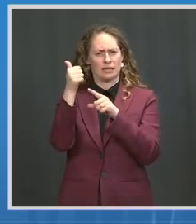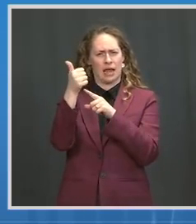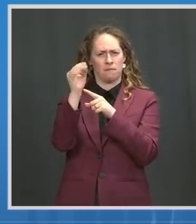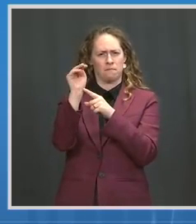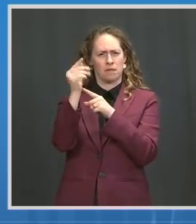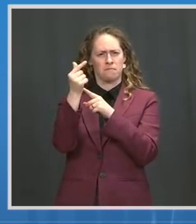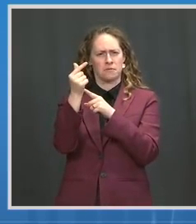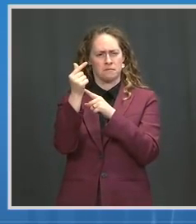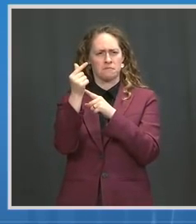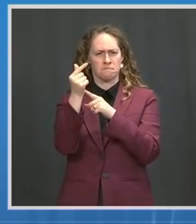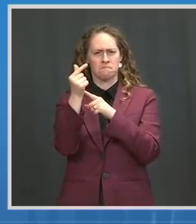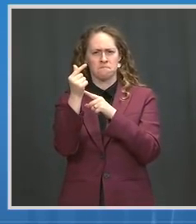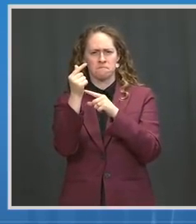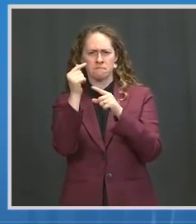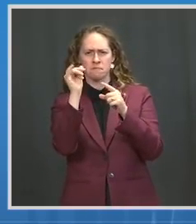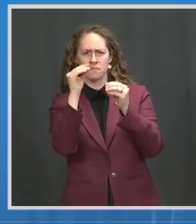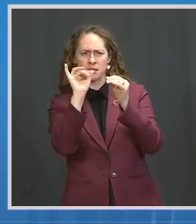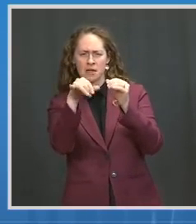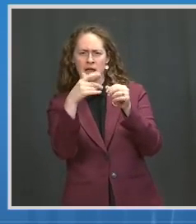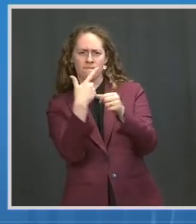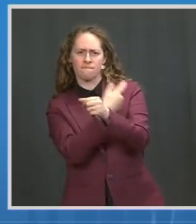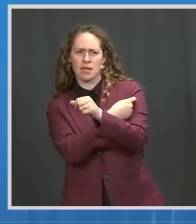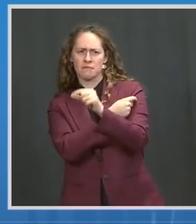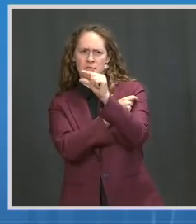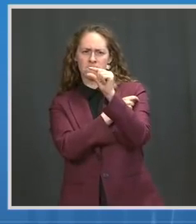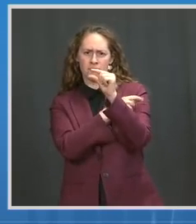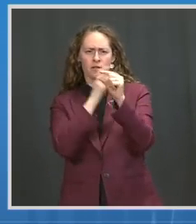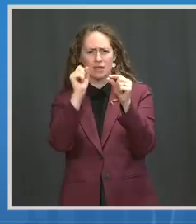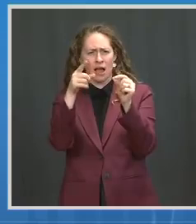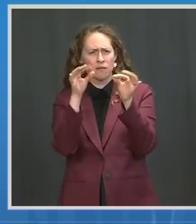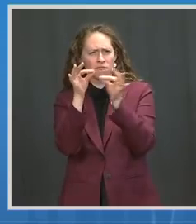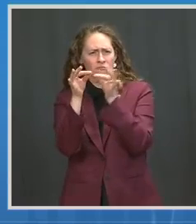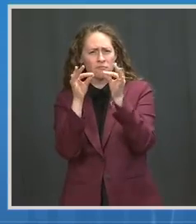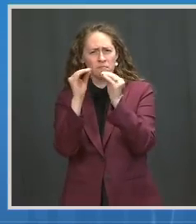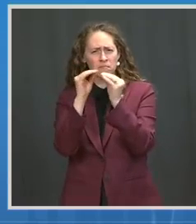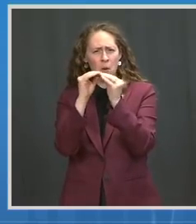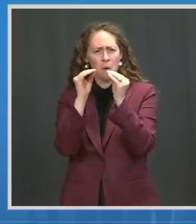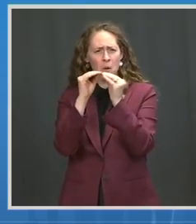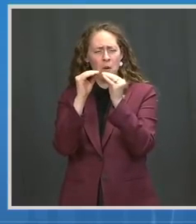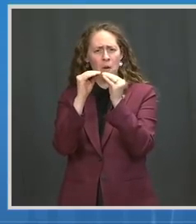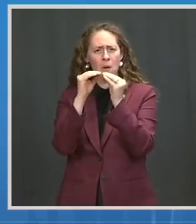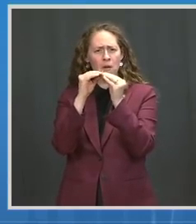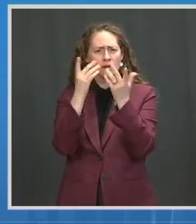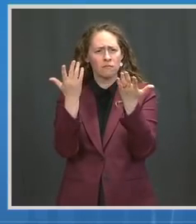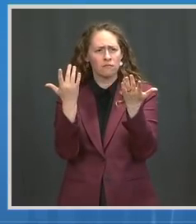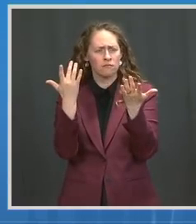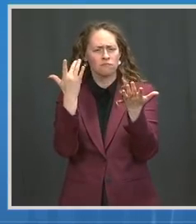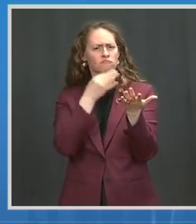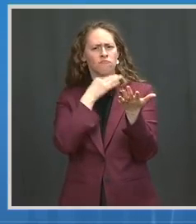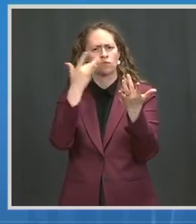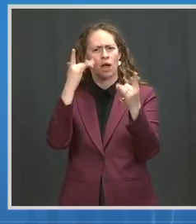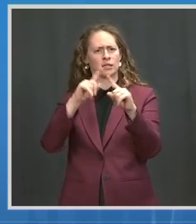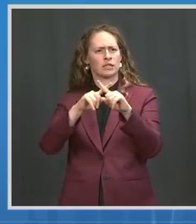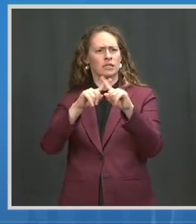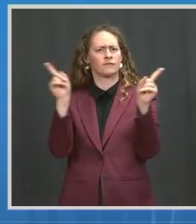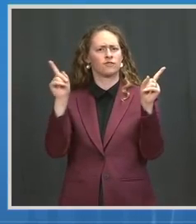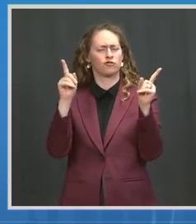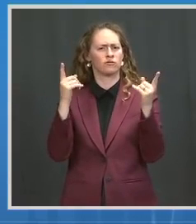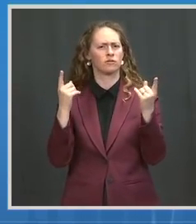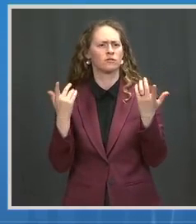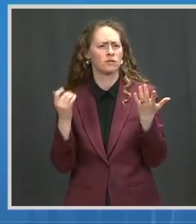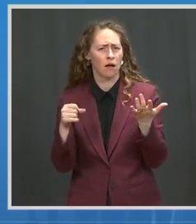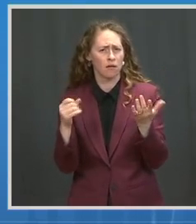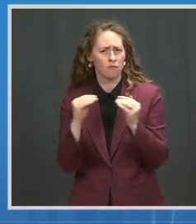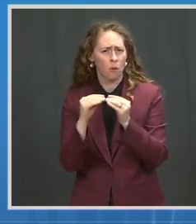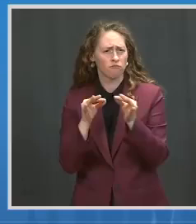comment on the significance of that lower dose for kids and the significance of these trials in general. Thanks. So why don't I